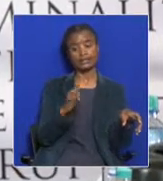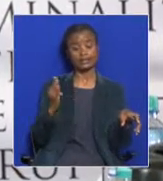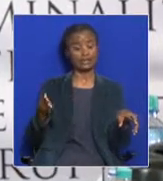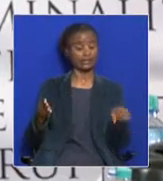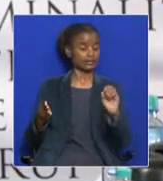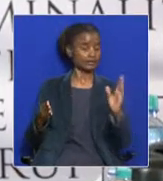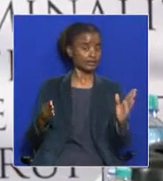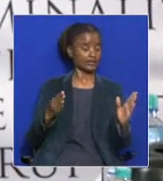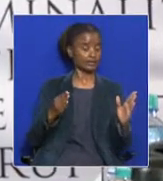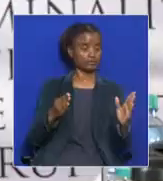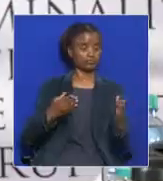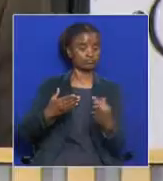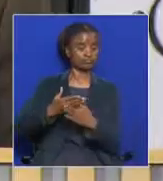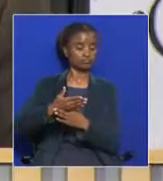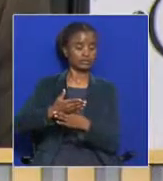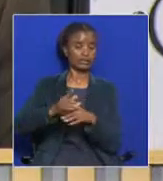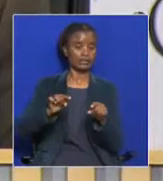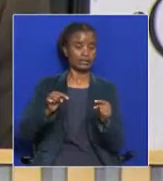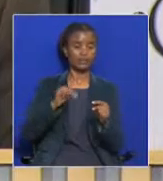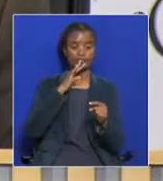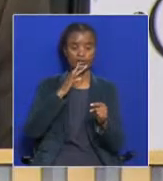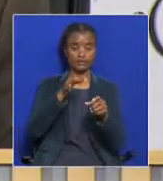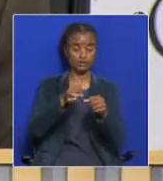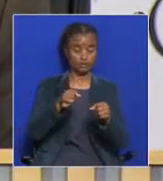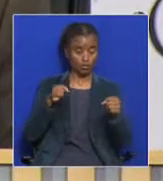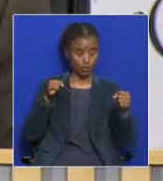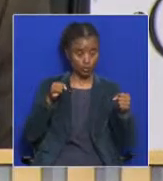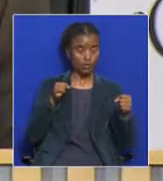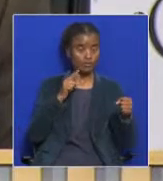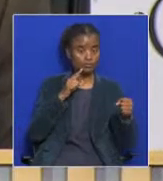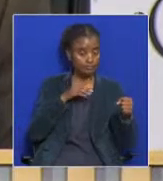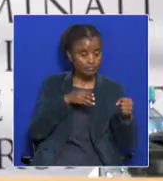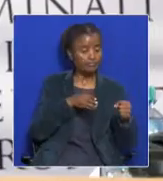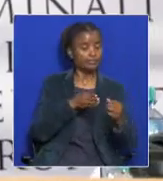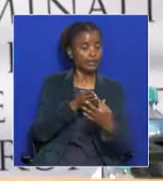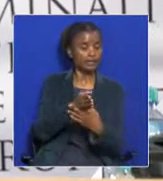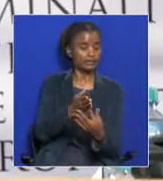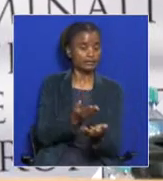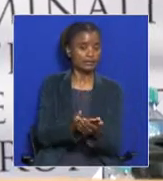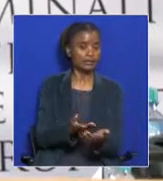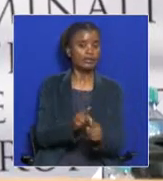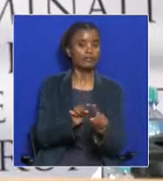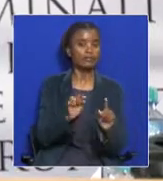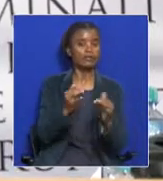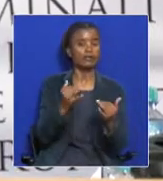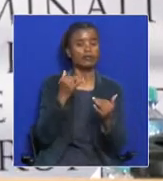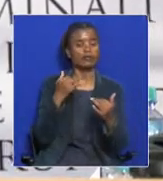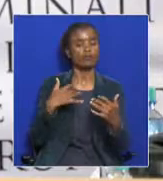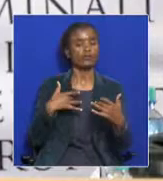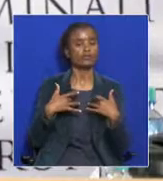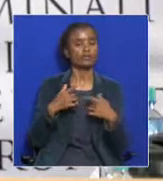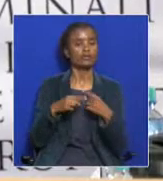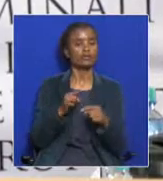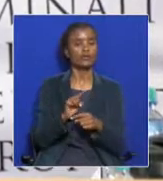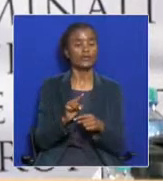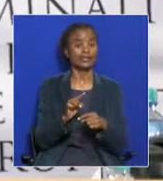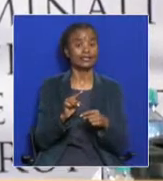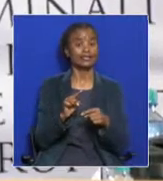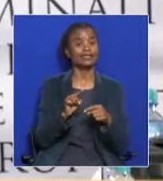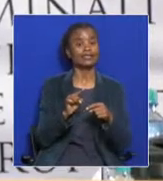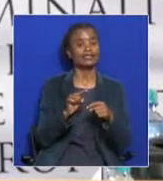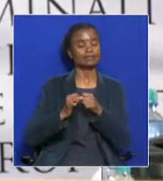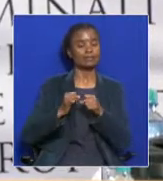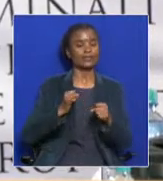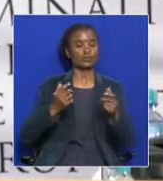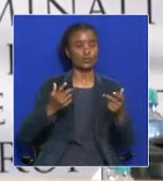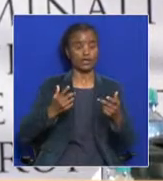from the door as you are facing it. So what you should be concerned about is the space in front of the container, not to the sides of the container. Yes,